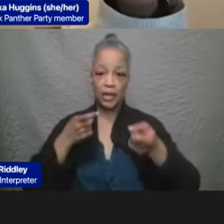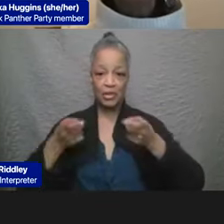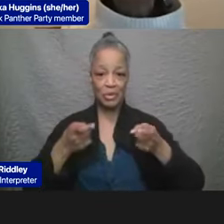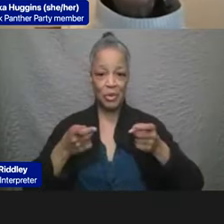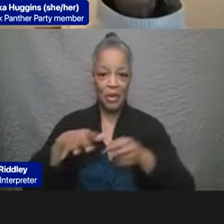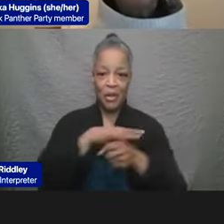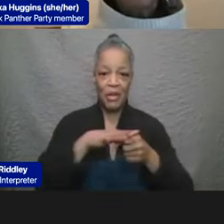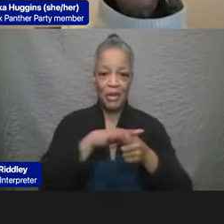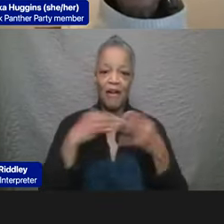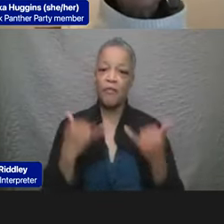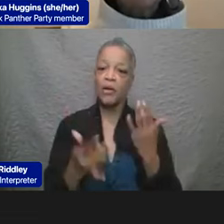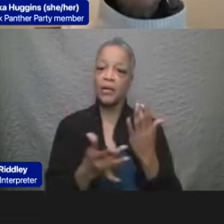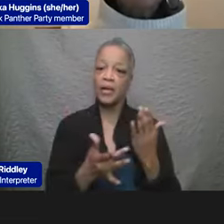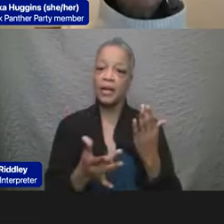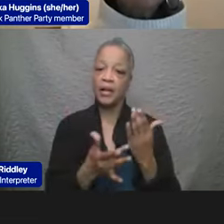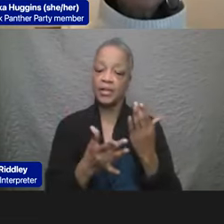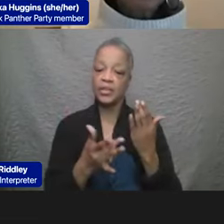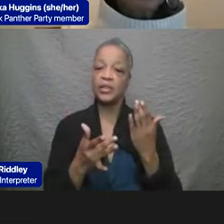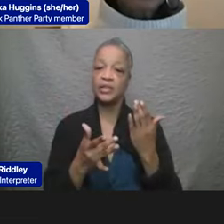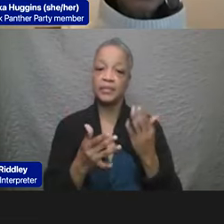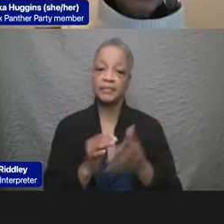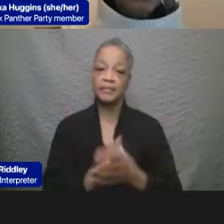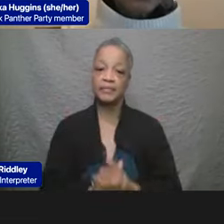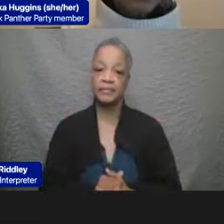of modern technology.